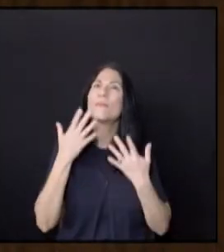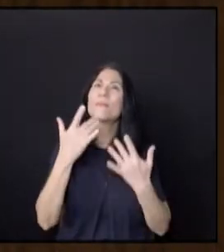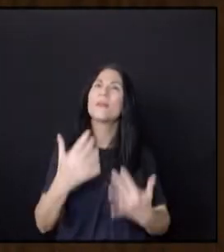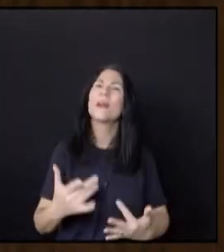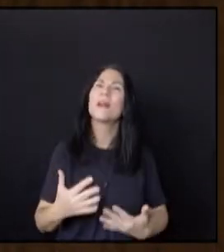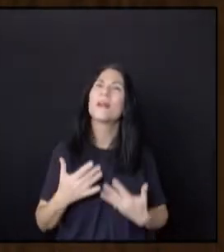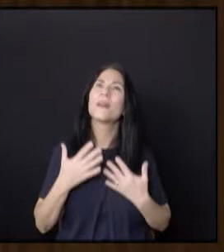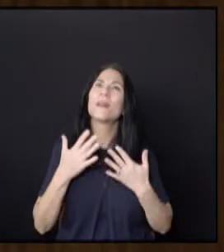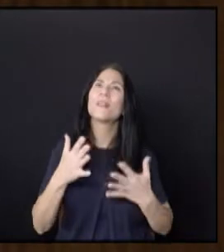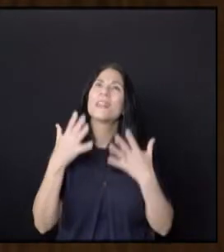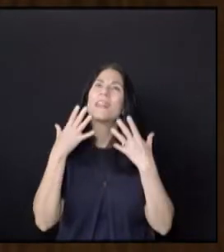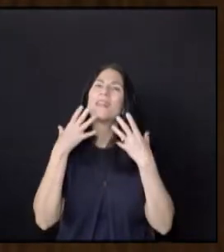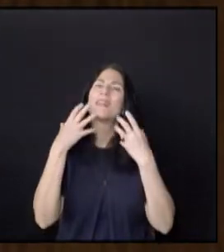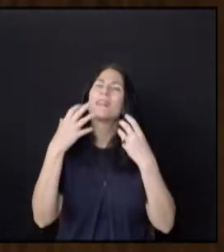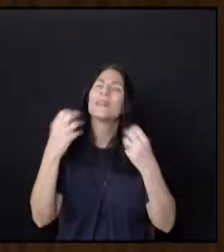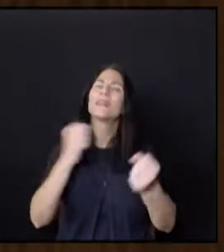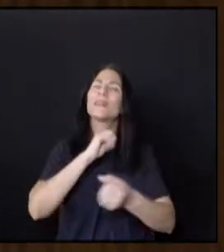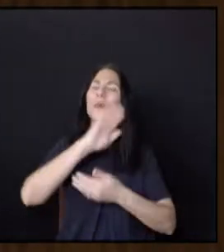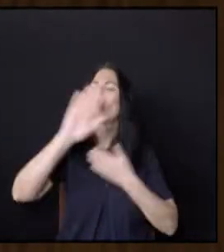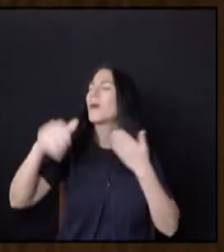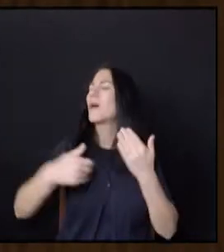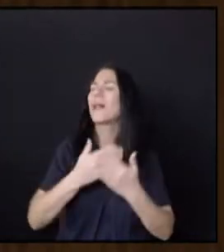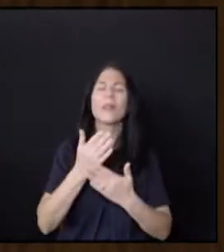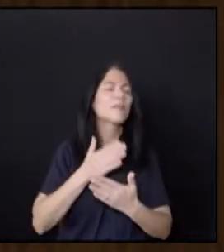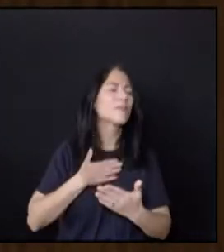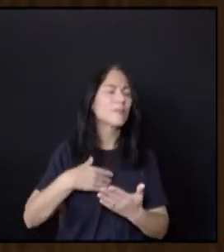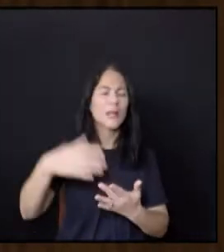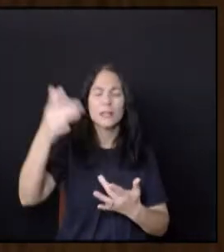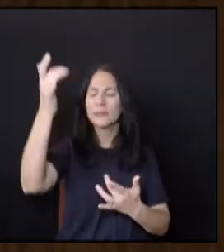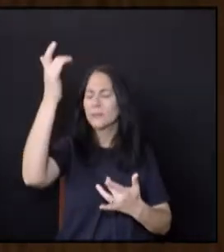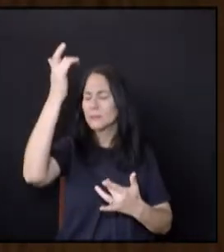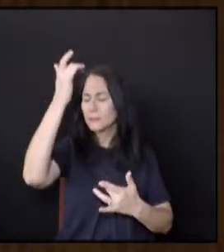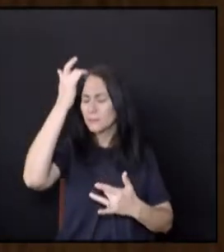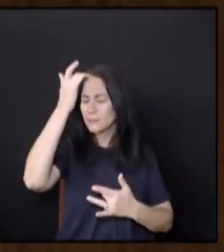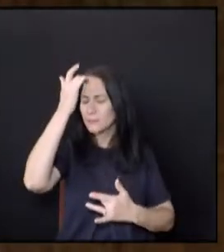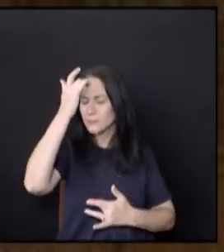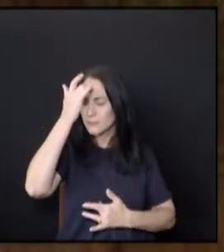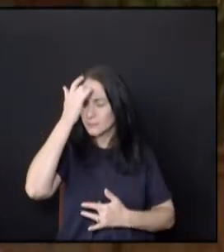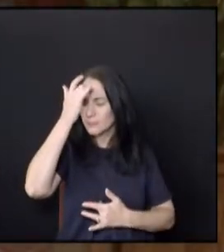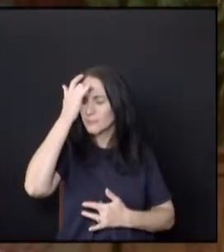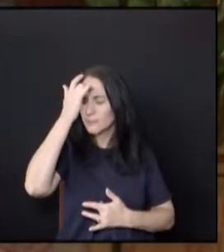and heal all my